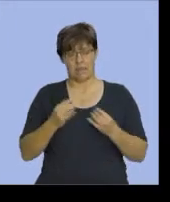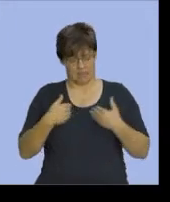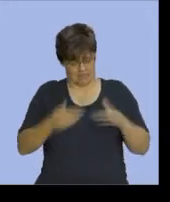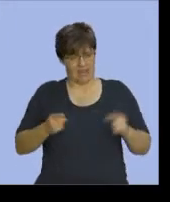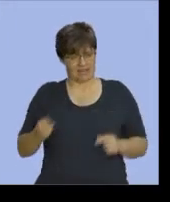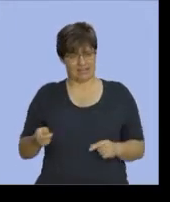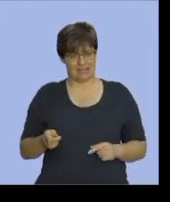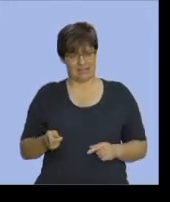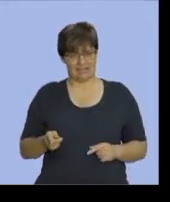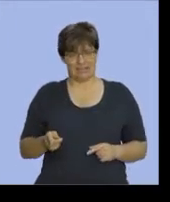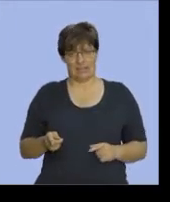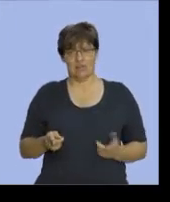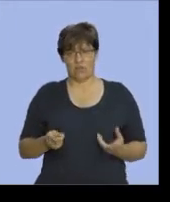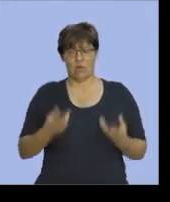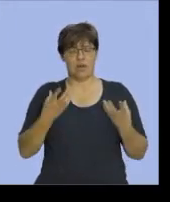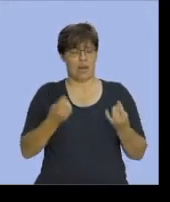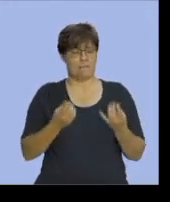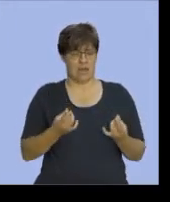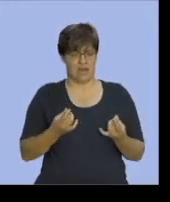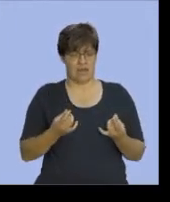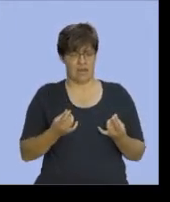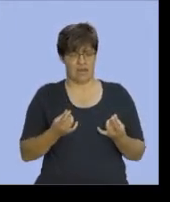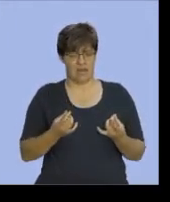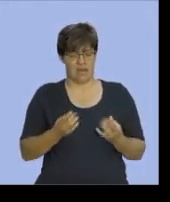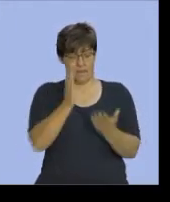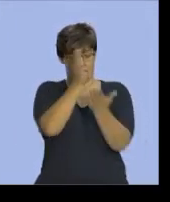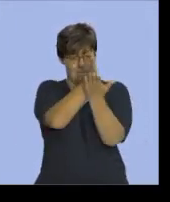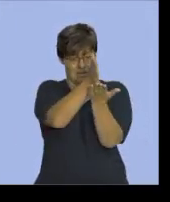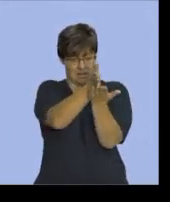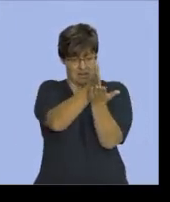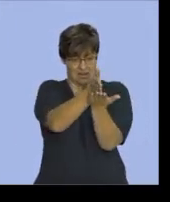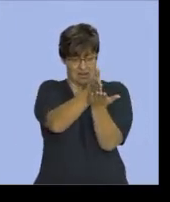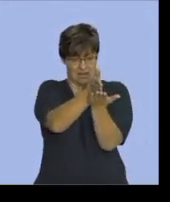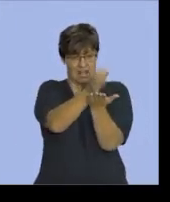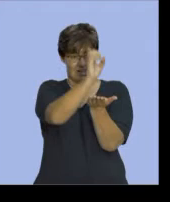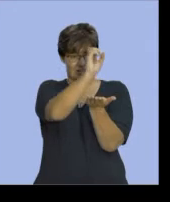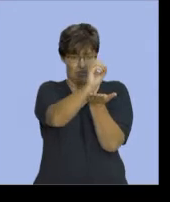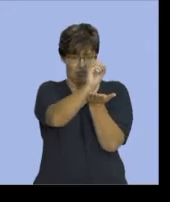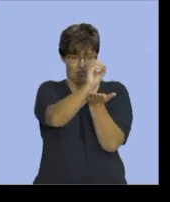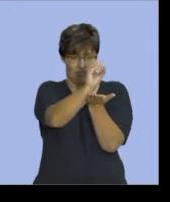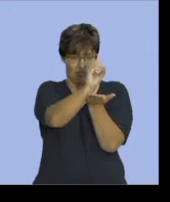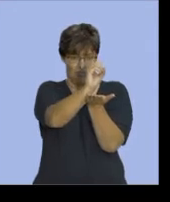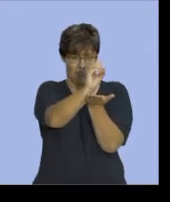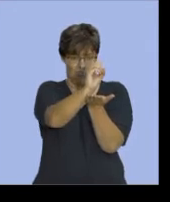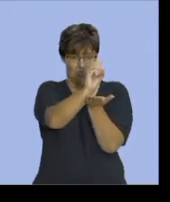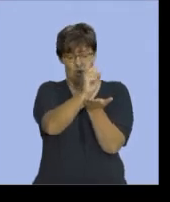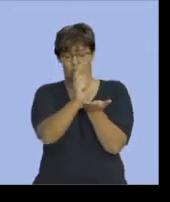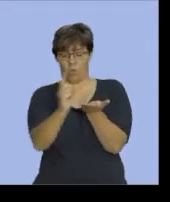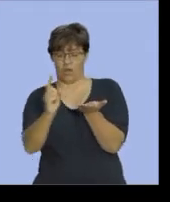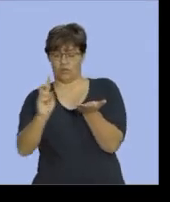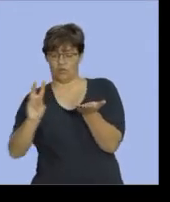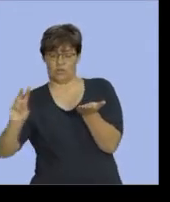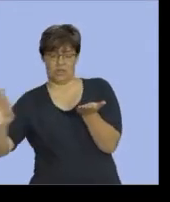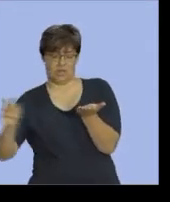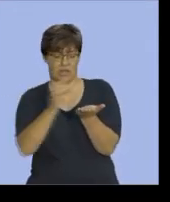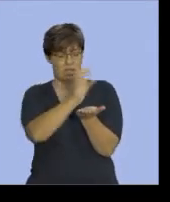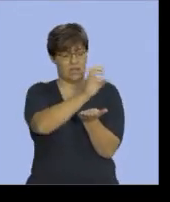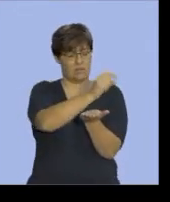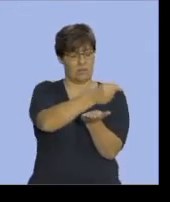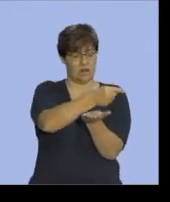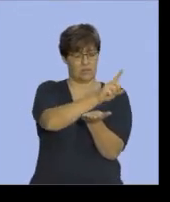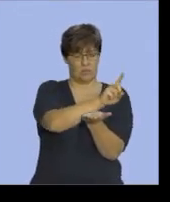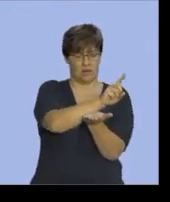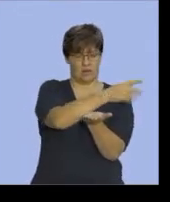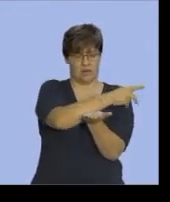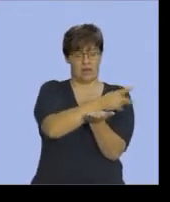number line starts. Because remember, if I draw a number line, by the middle there, that's where my 0 is, right? And the second